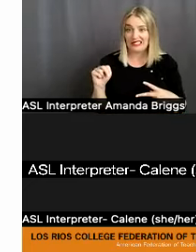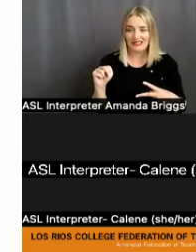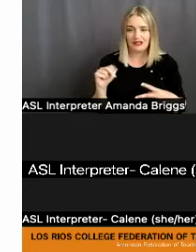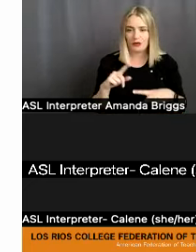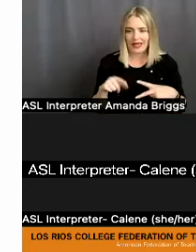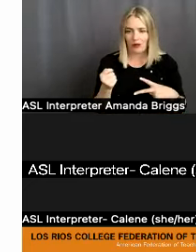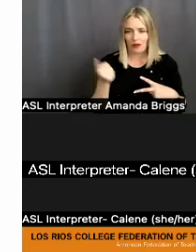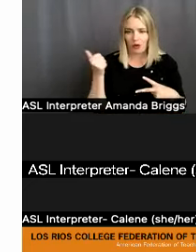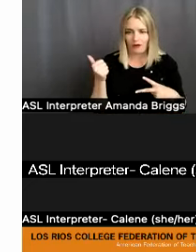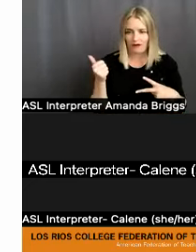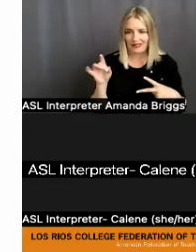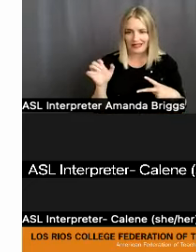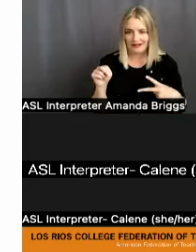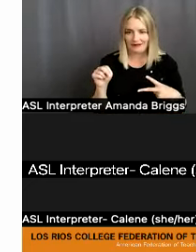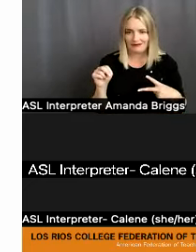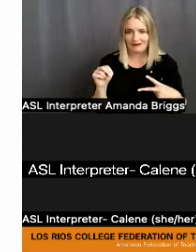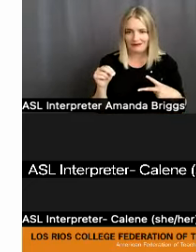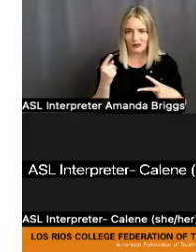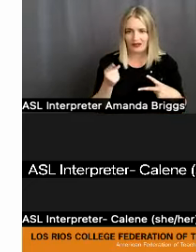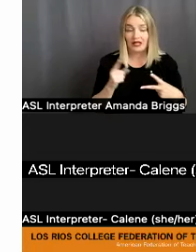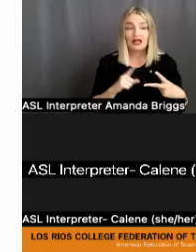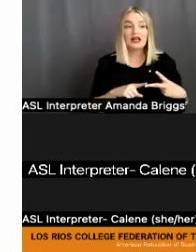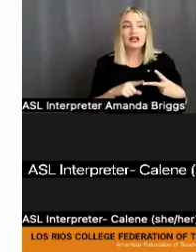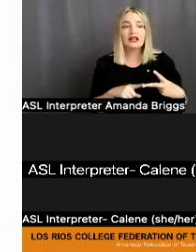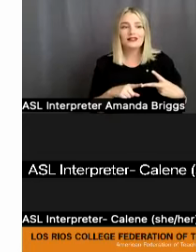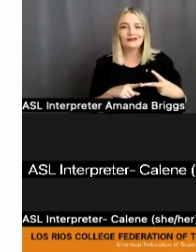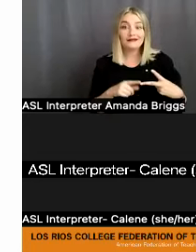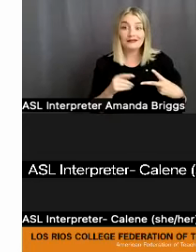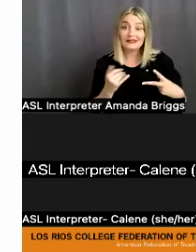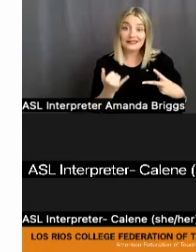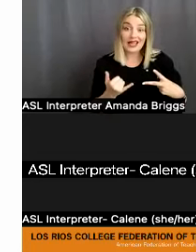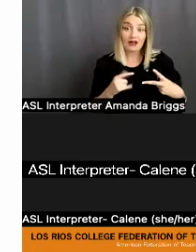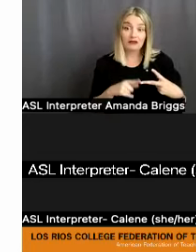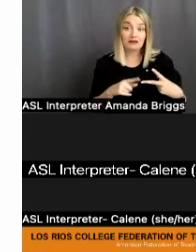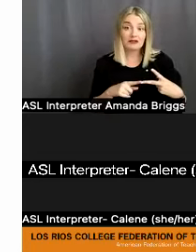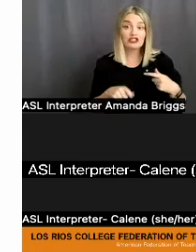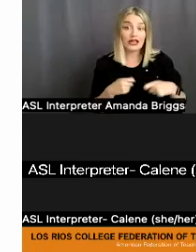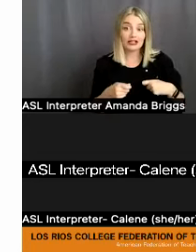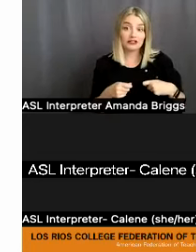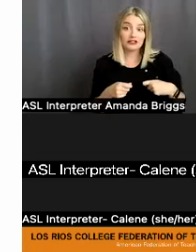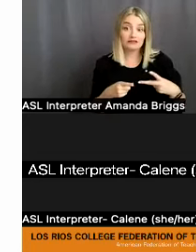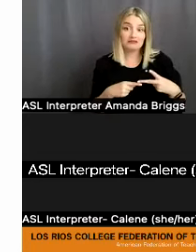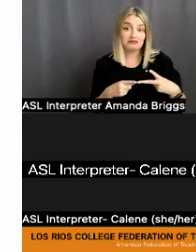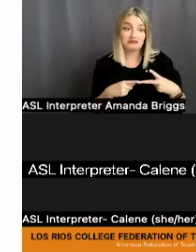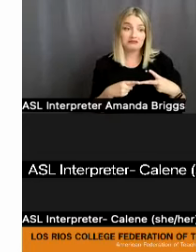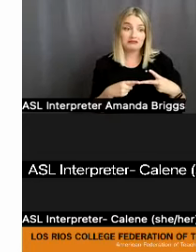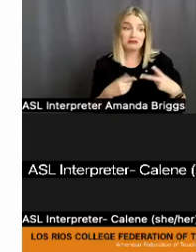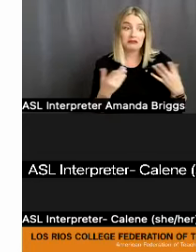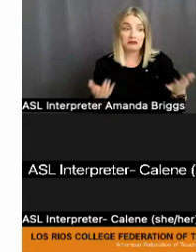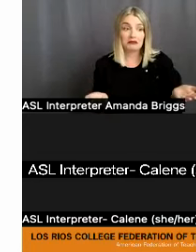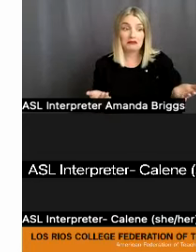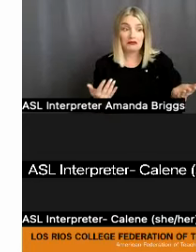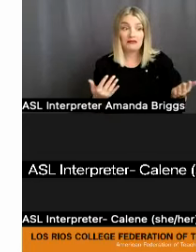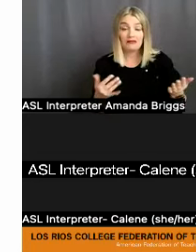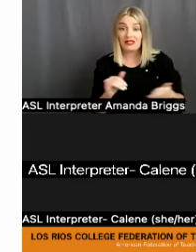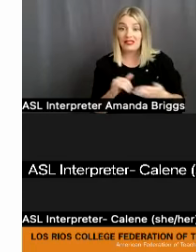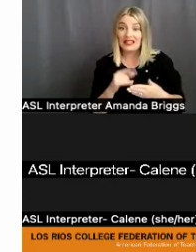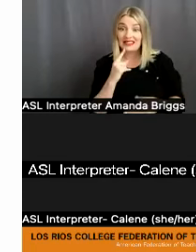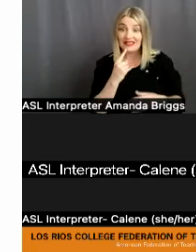dean. Correct. We effectively now can change our team, which is pretty